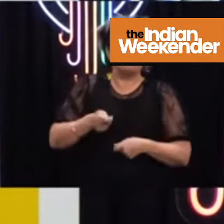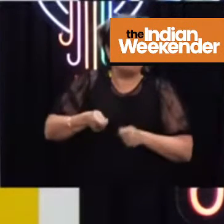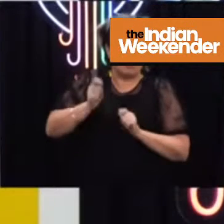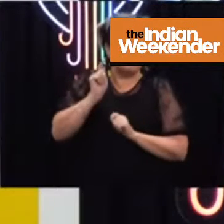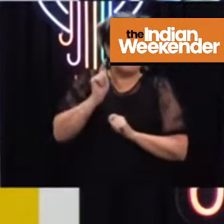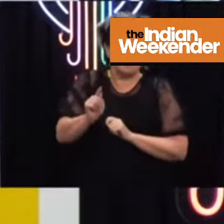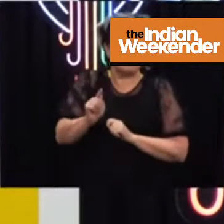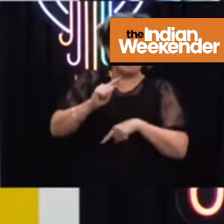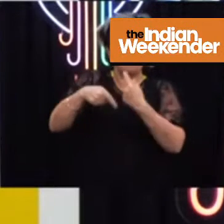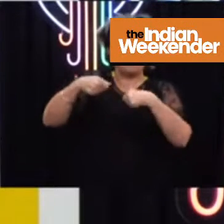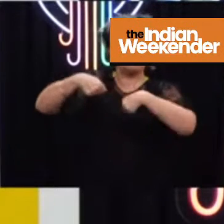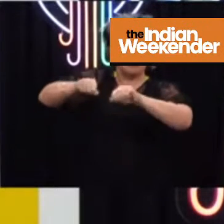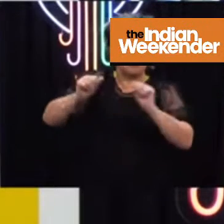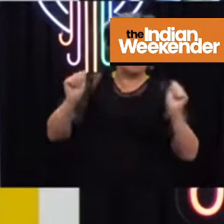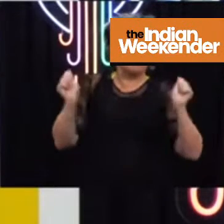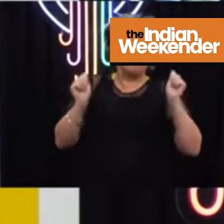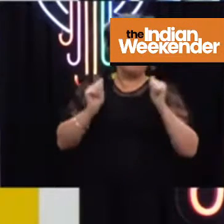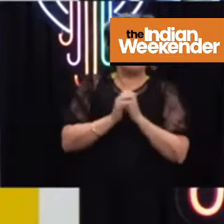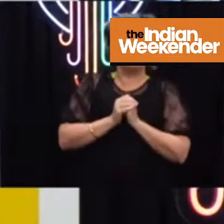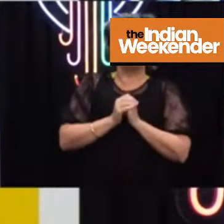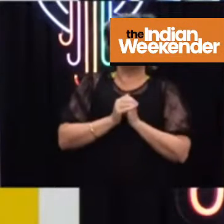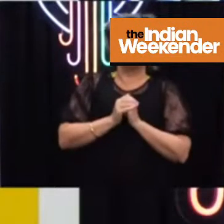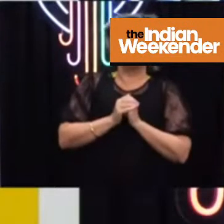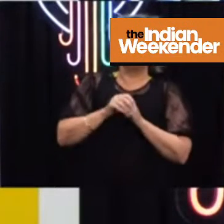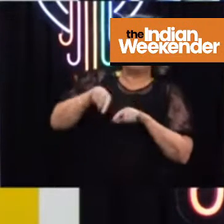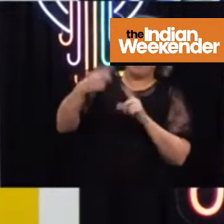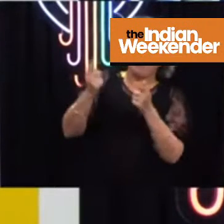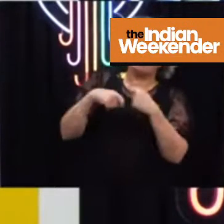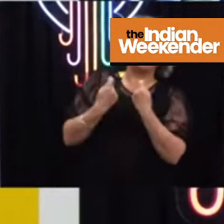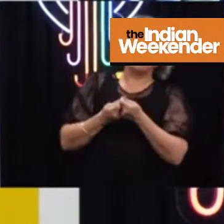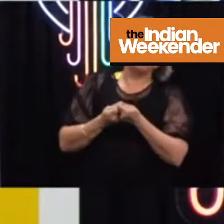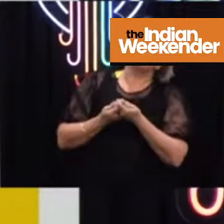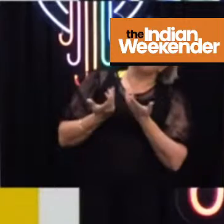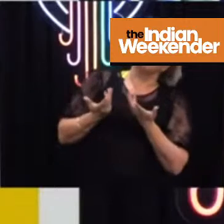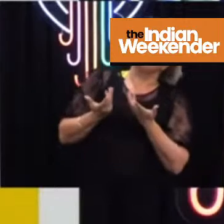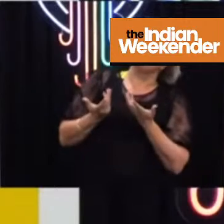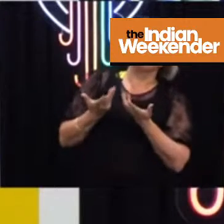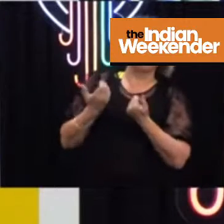the ground have had a particular view of how they see it as being best done, but we'll ask the question